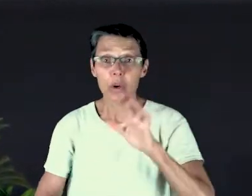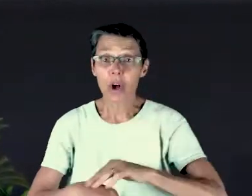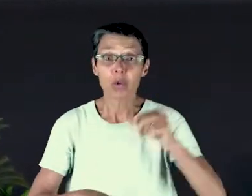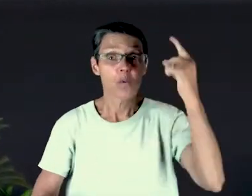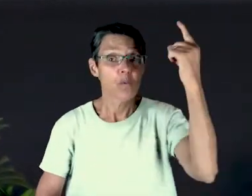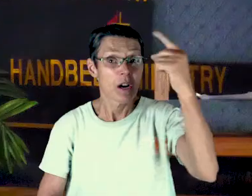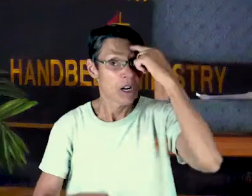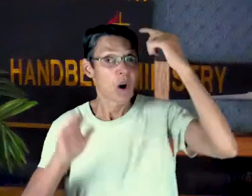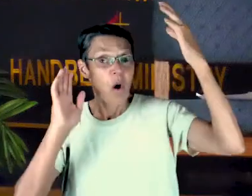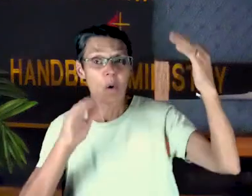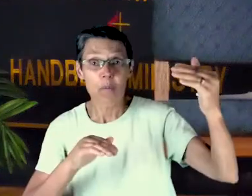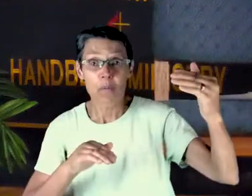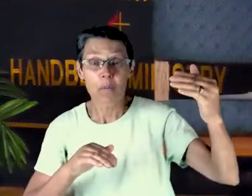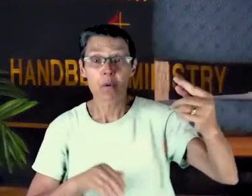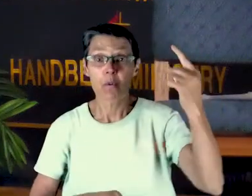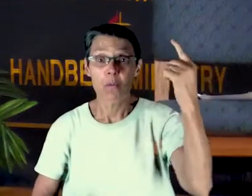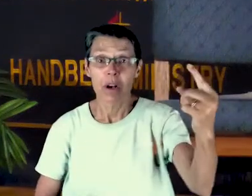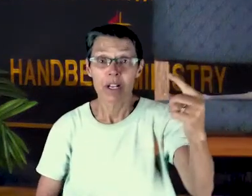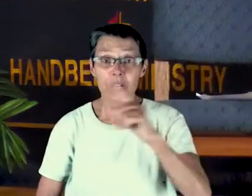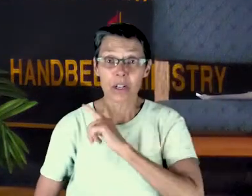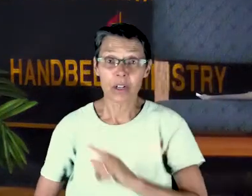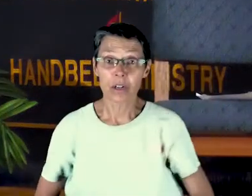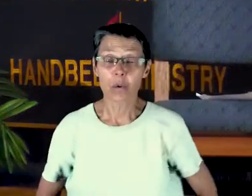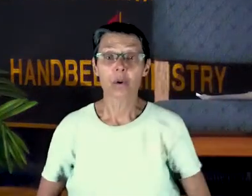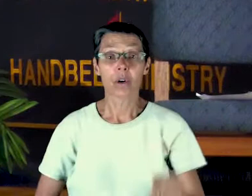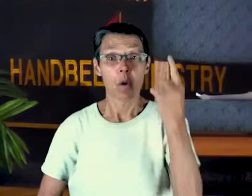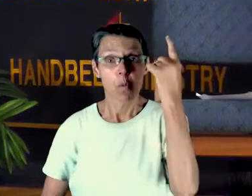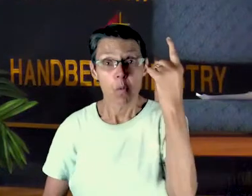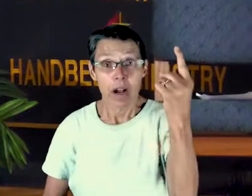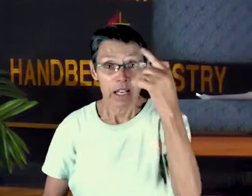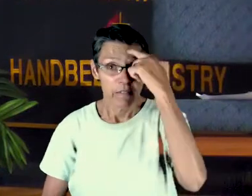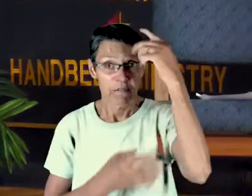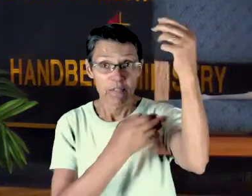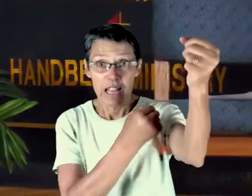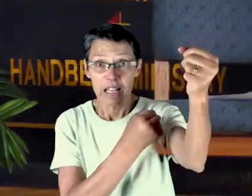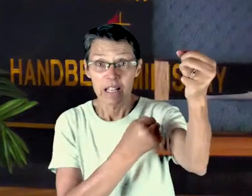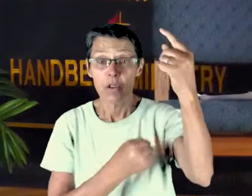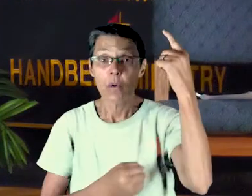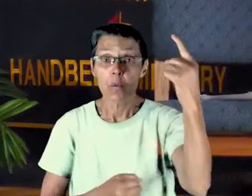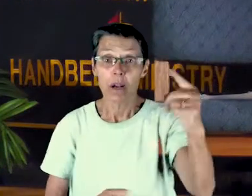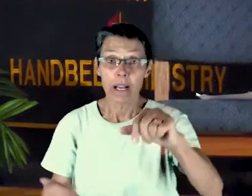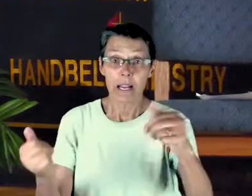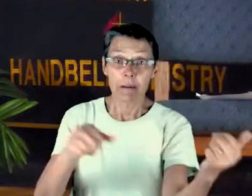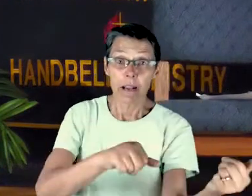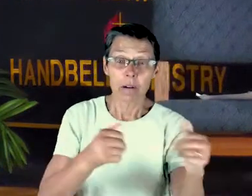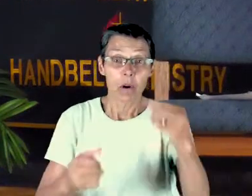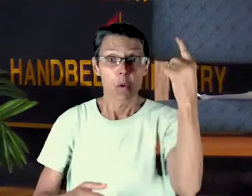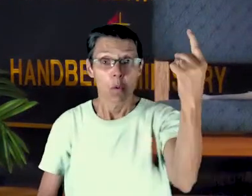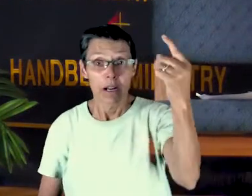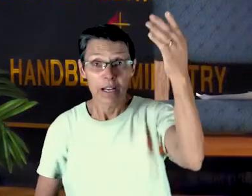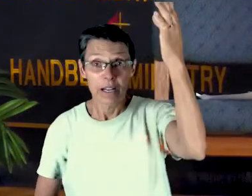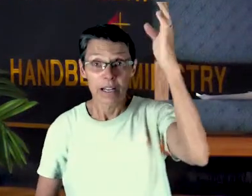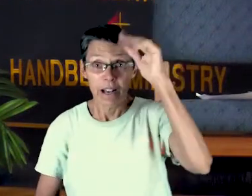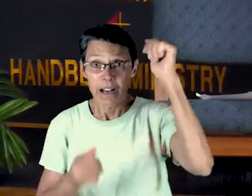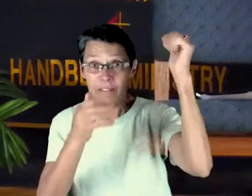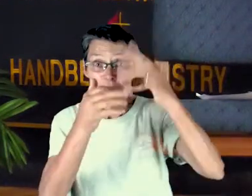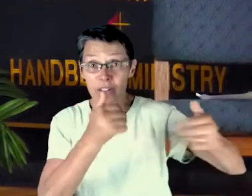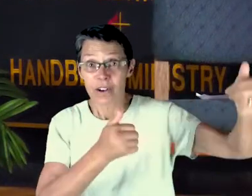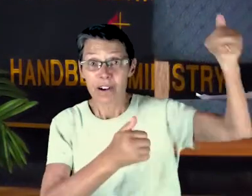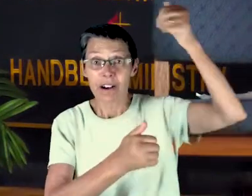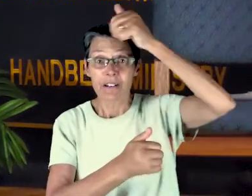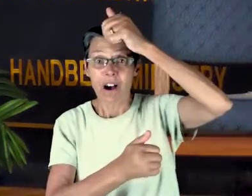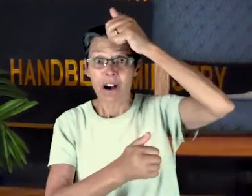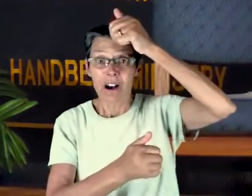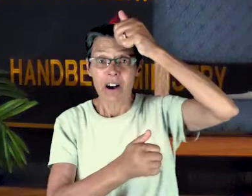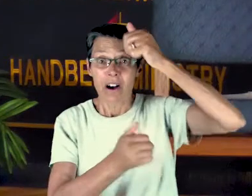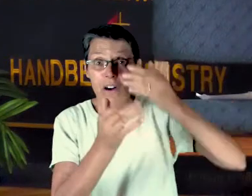calling, one Lord, one faith, one baptism, one God and Father of all, who is above all and